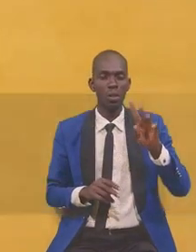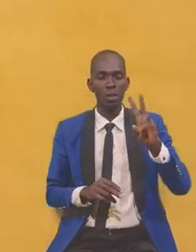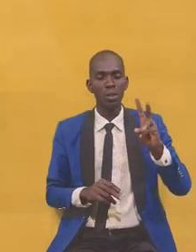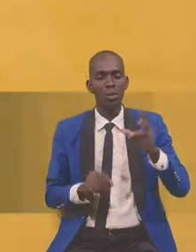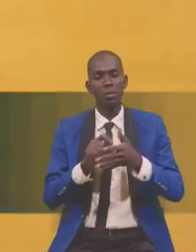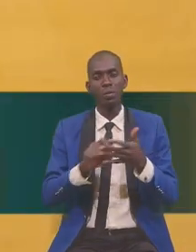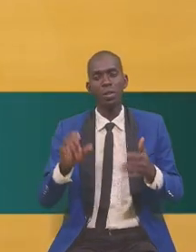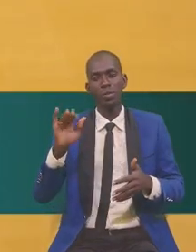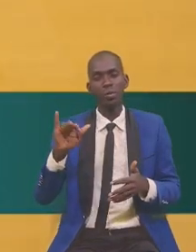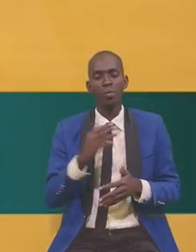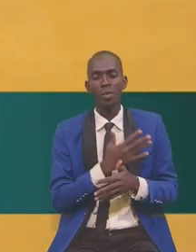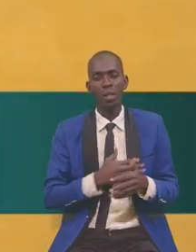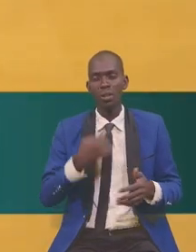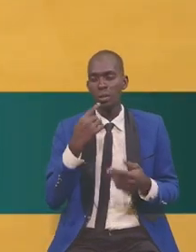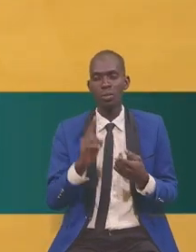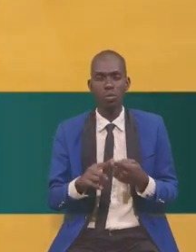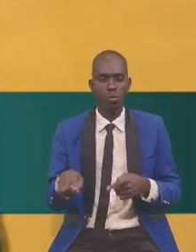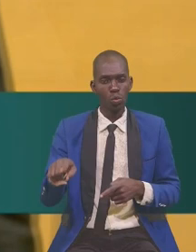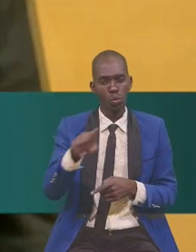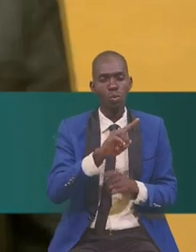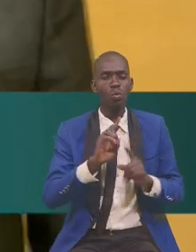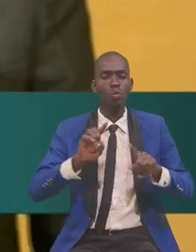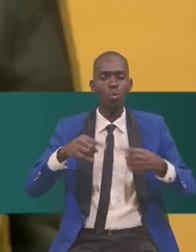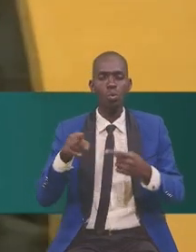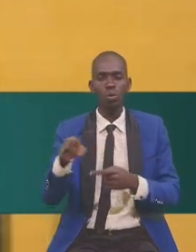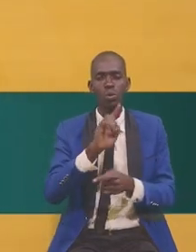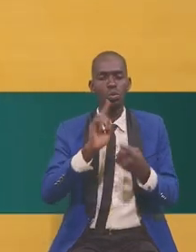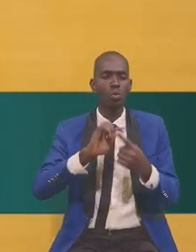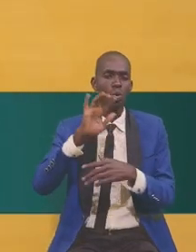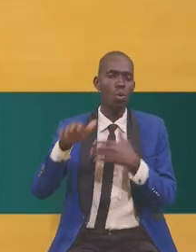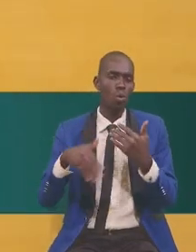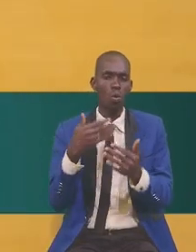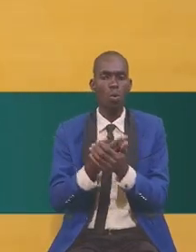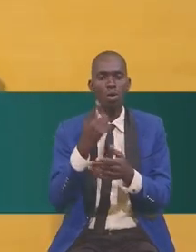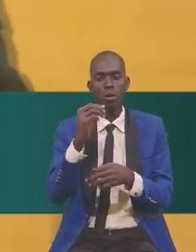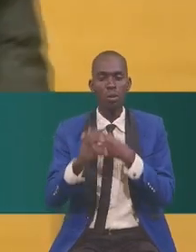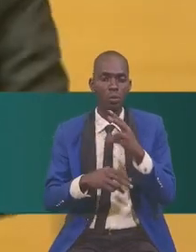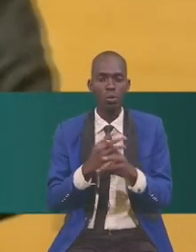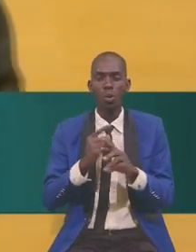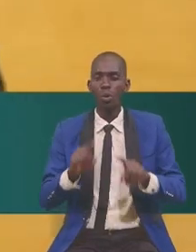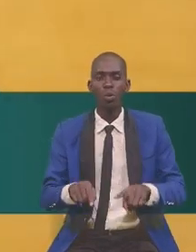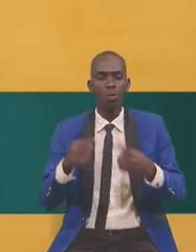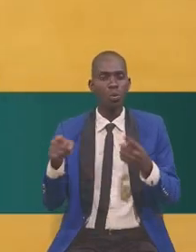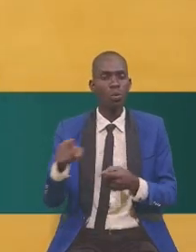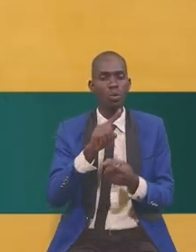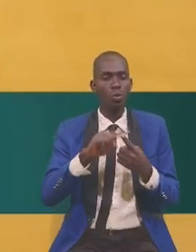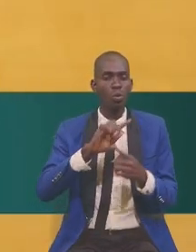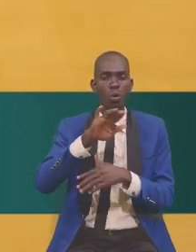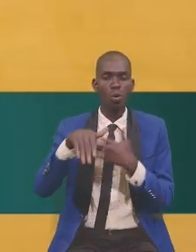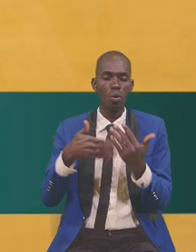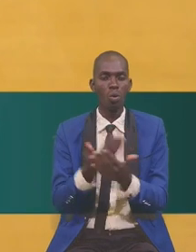15, and he said unto them, go ye into all the world, go ye into all